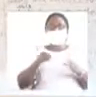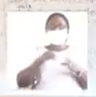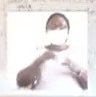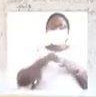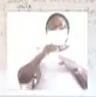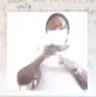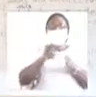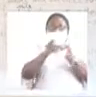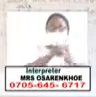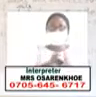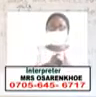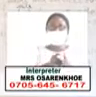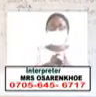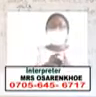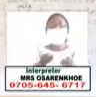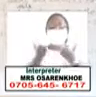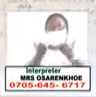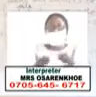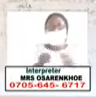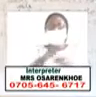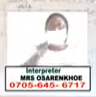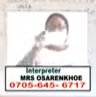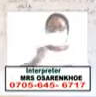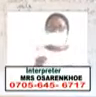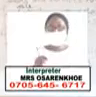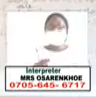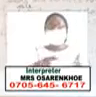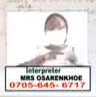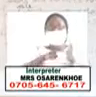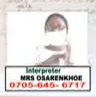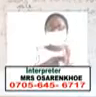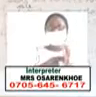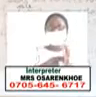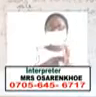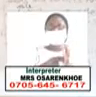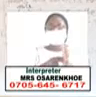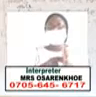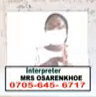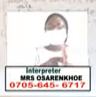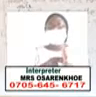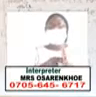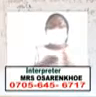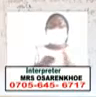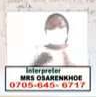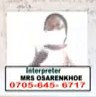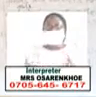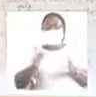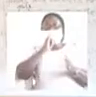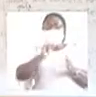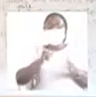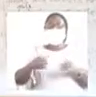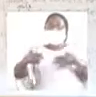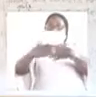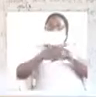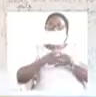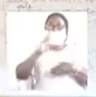refers to mere desire for a commodity, but not backed up with the willingness and ability to pay for